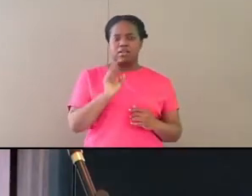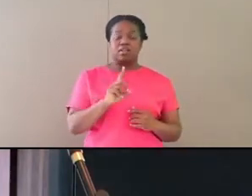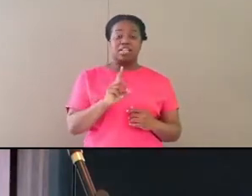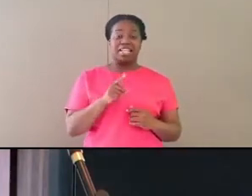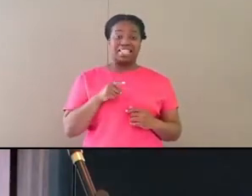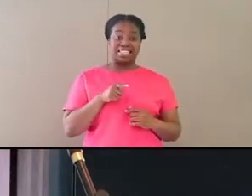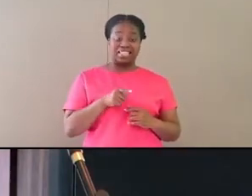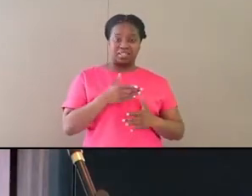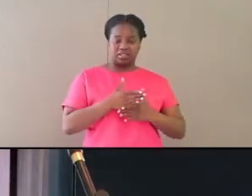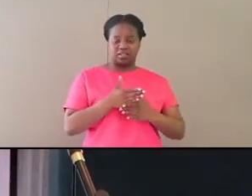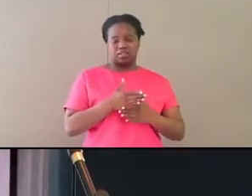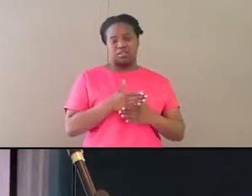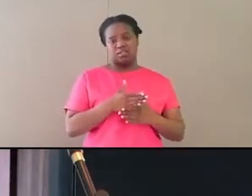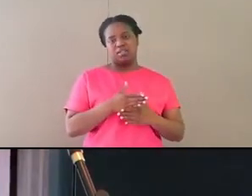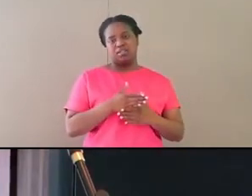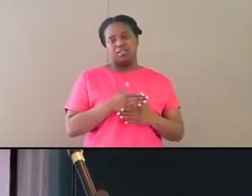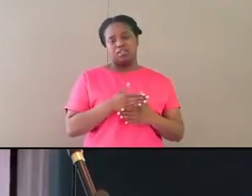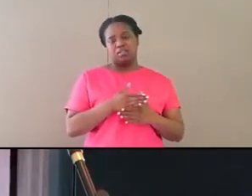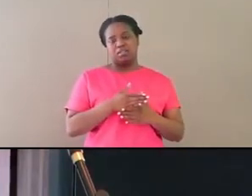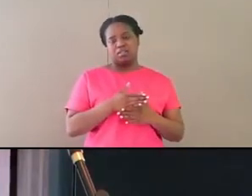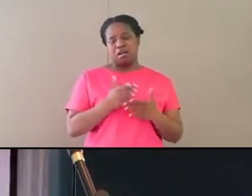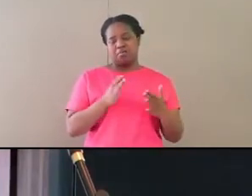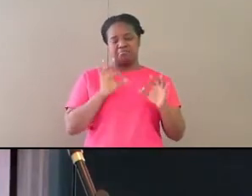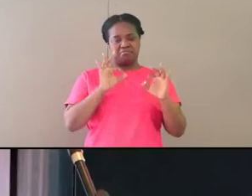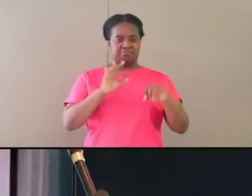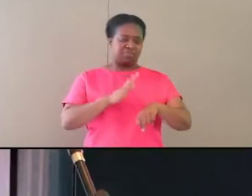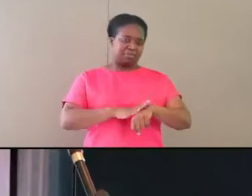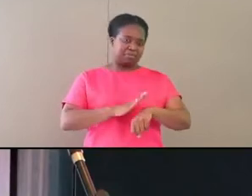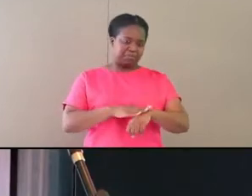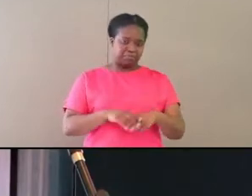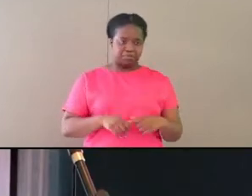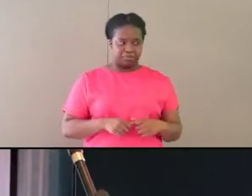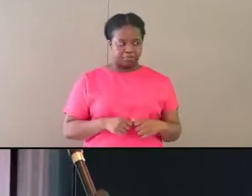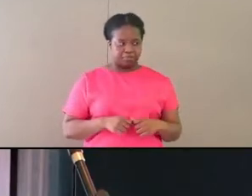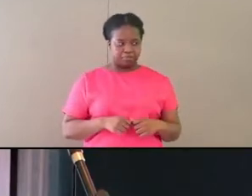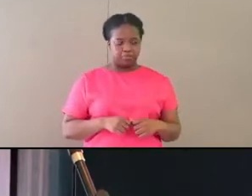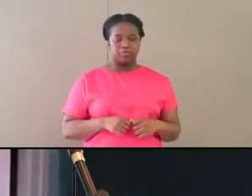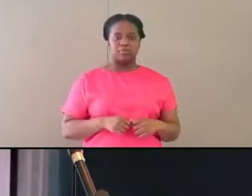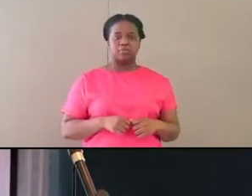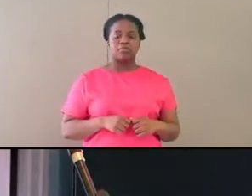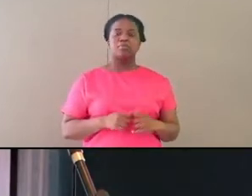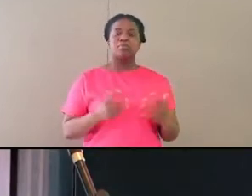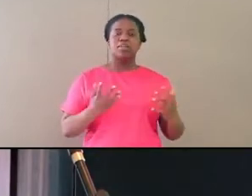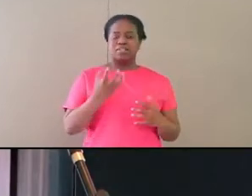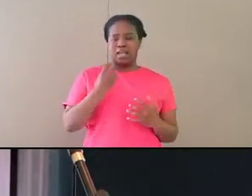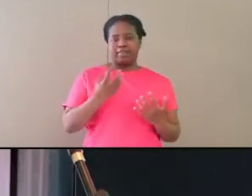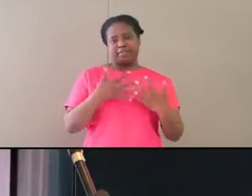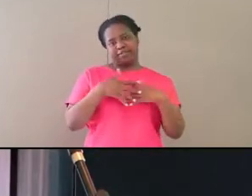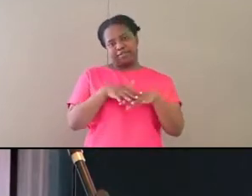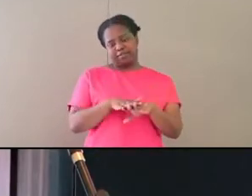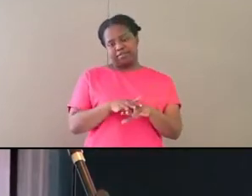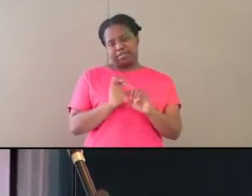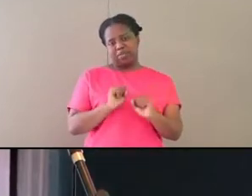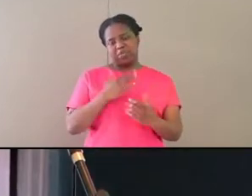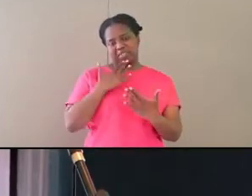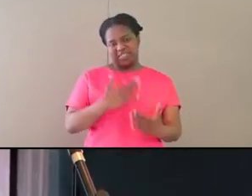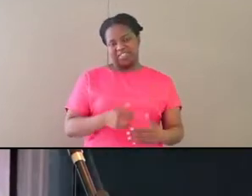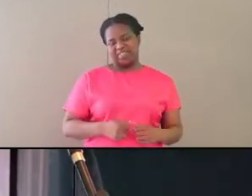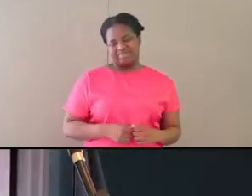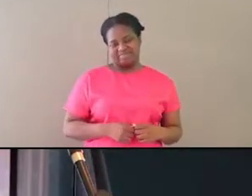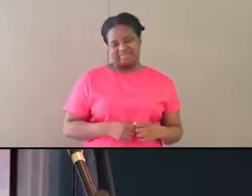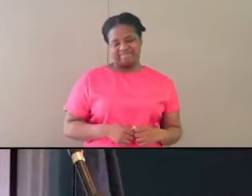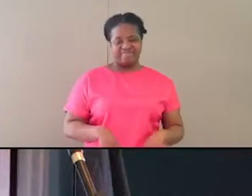this is it couldn't have come at the right time let's have it implemented I thank you